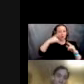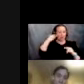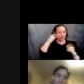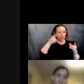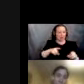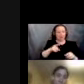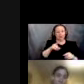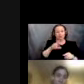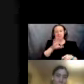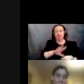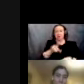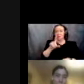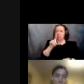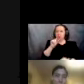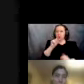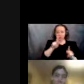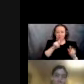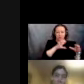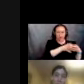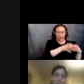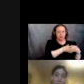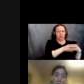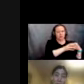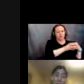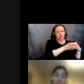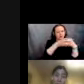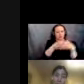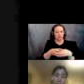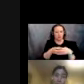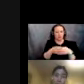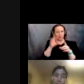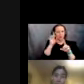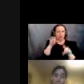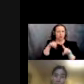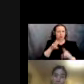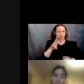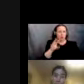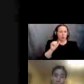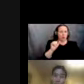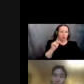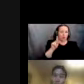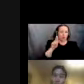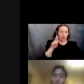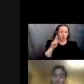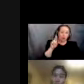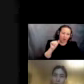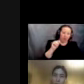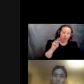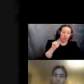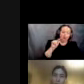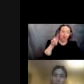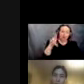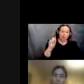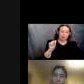people who went to the Wakamatsu colony in Placerville, California,